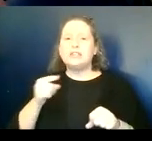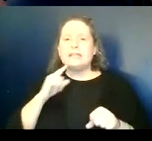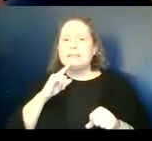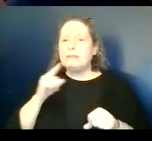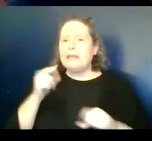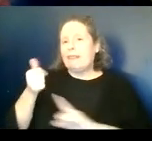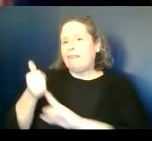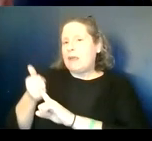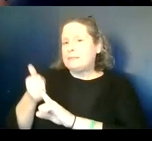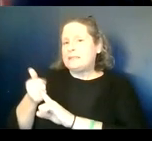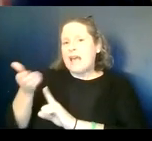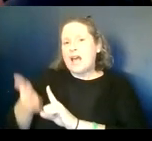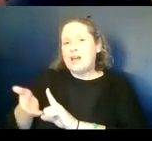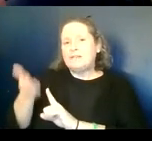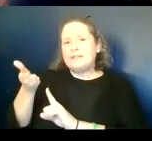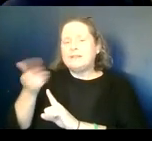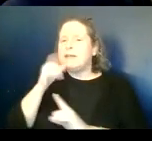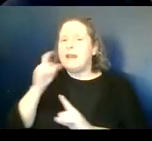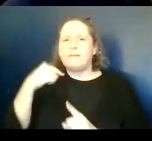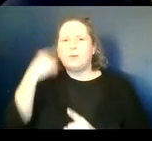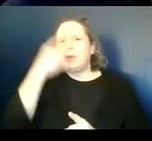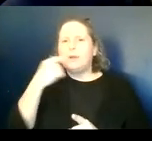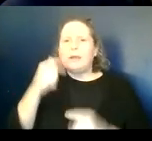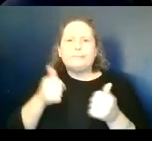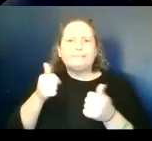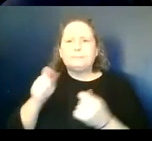look like a particular gender.